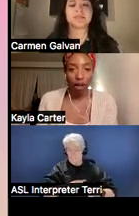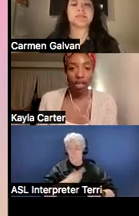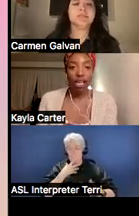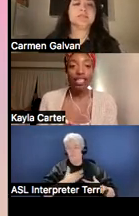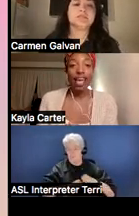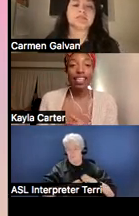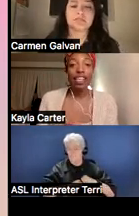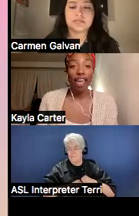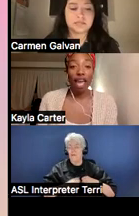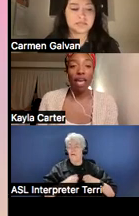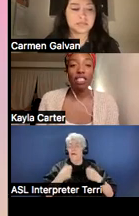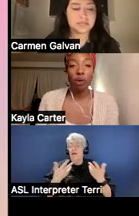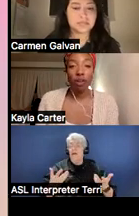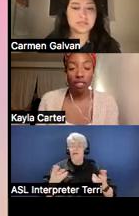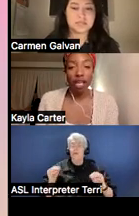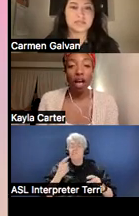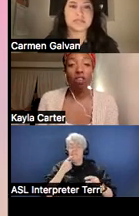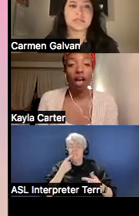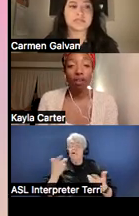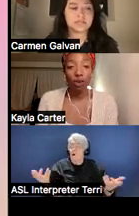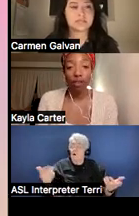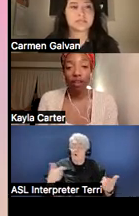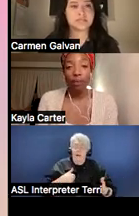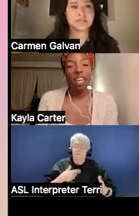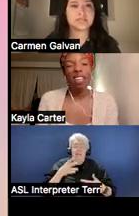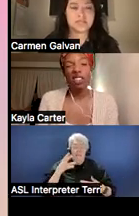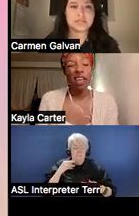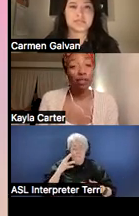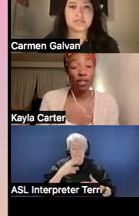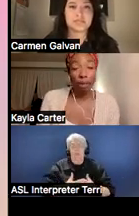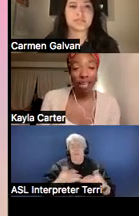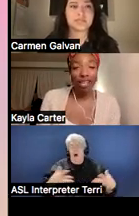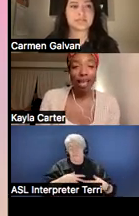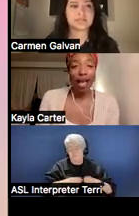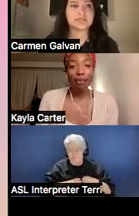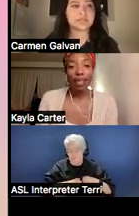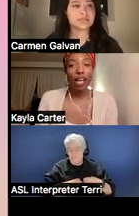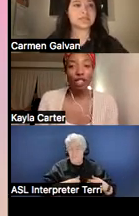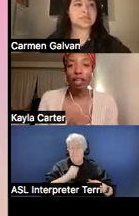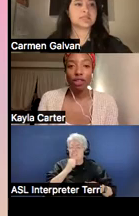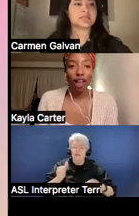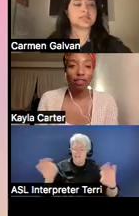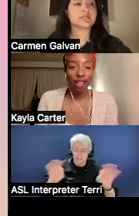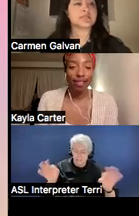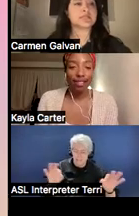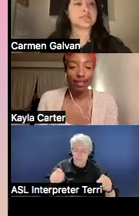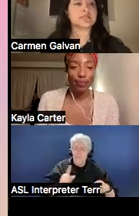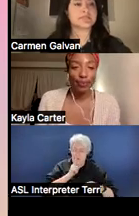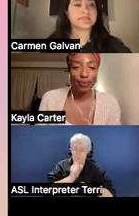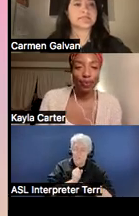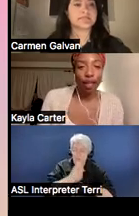passed on, yet here I am experiencing a lot of grief and it's not illegitimate. It actually makes a lot of